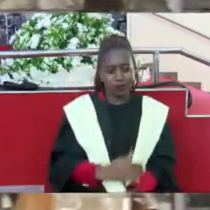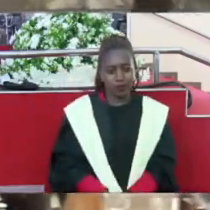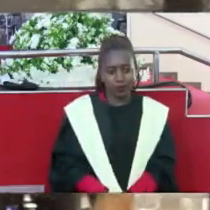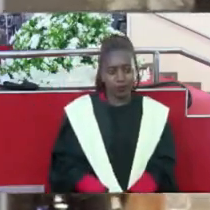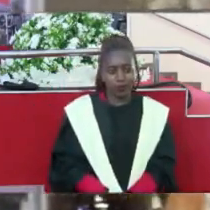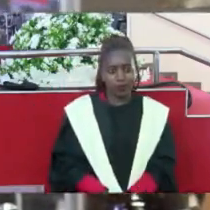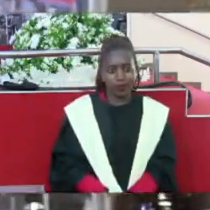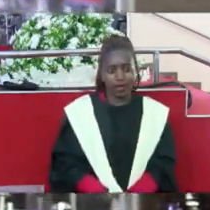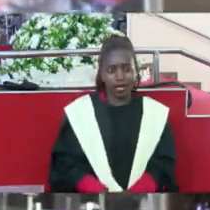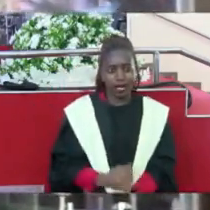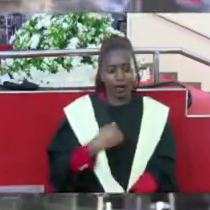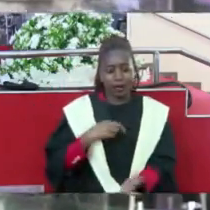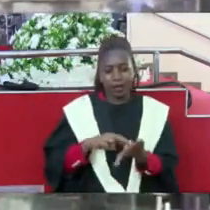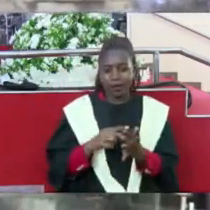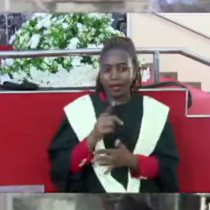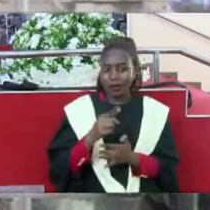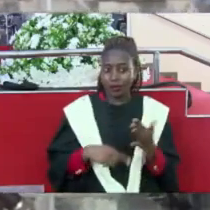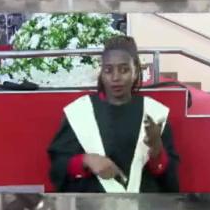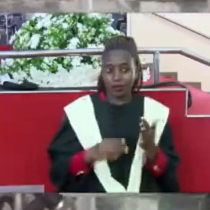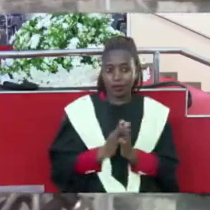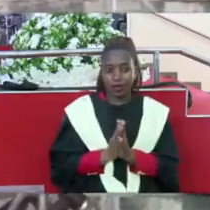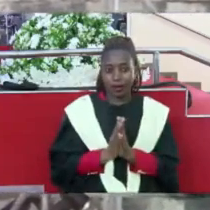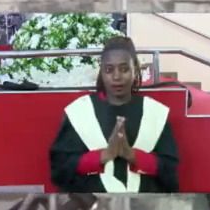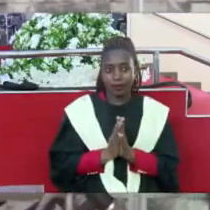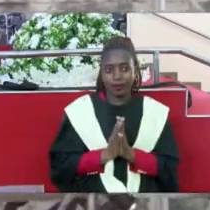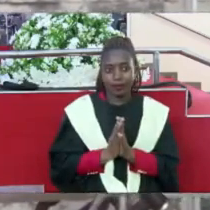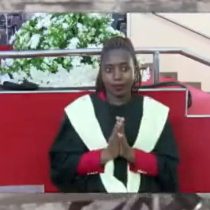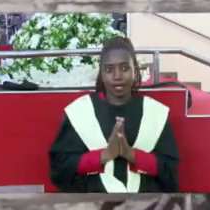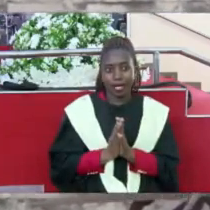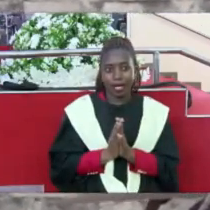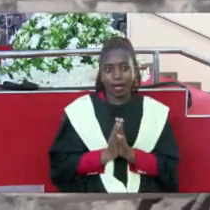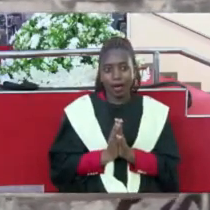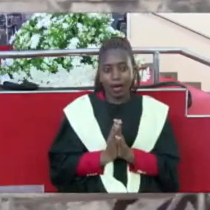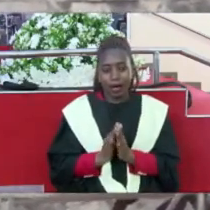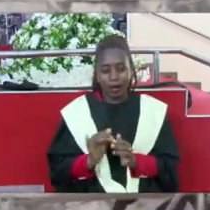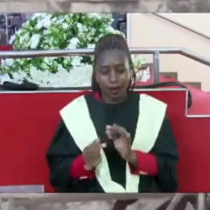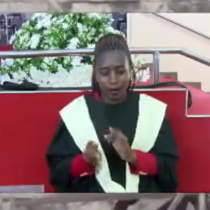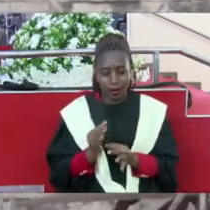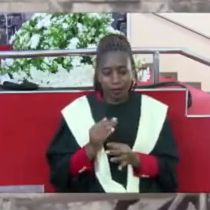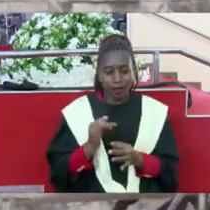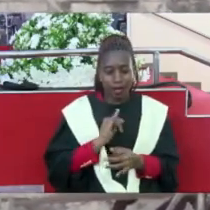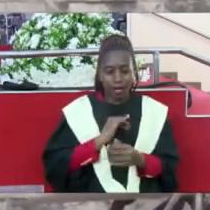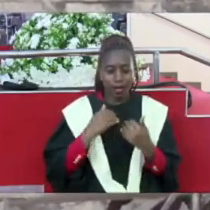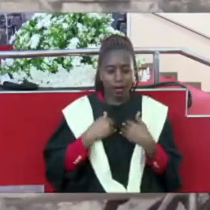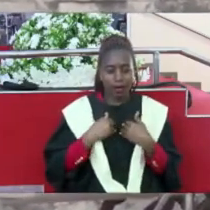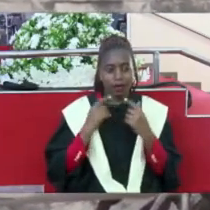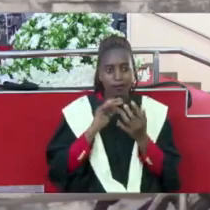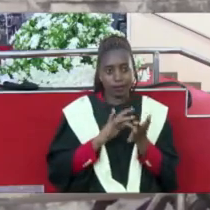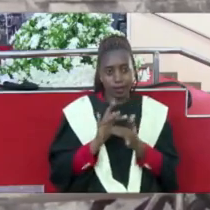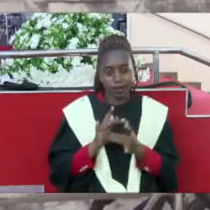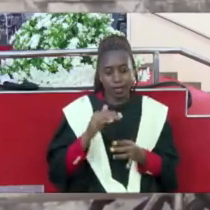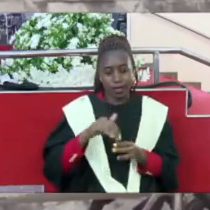I'm bringing to Inasema us. Nini? Is that I will have Jesus in my heart. Nikomba. Nitakuwa na Yesu. I will not carry symbols that